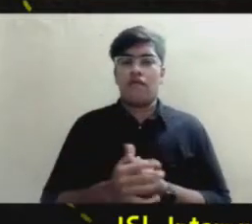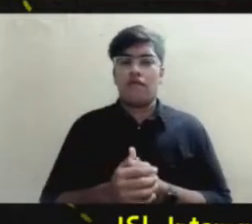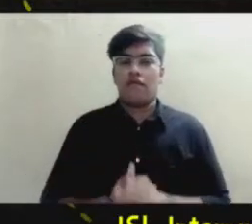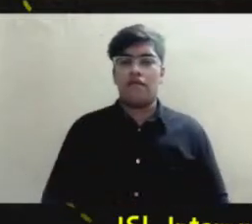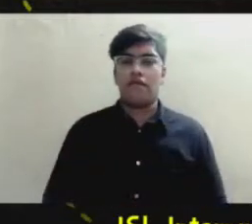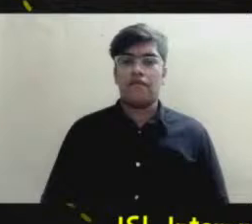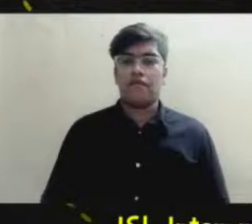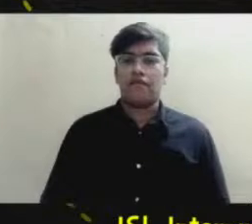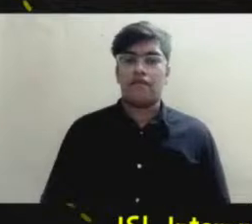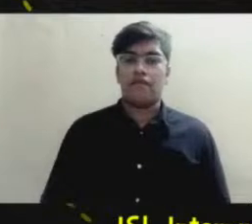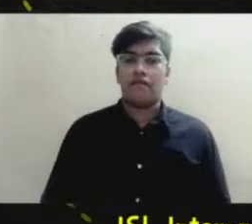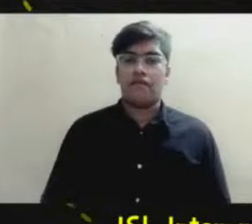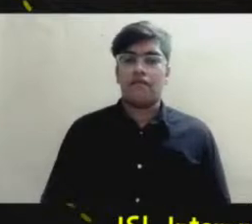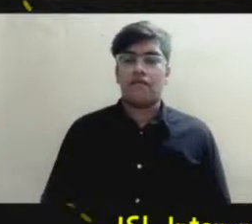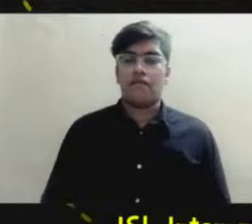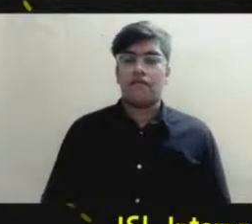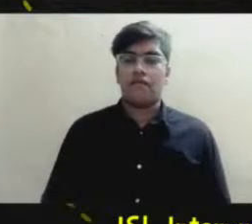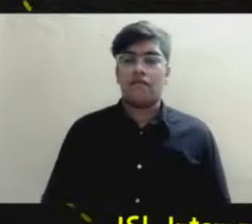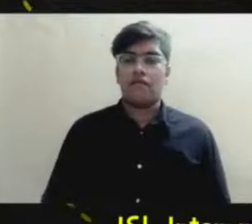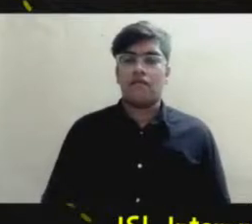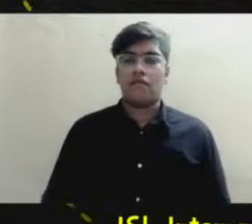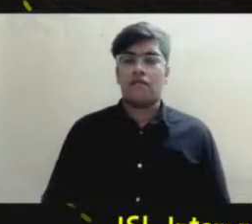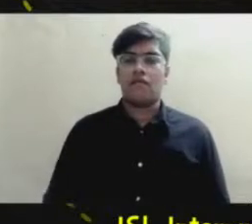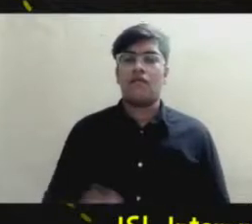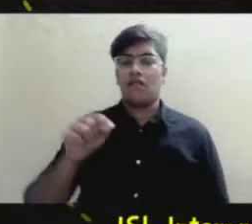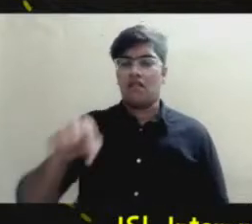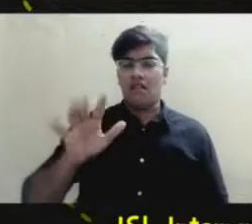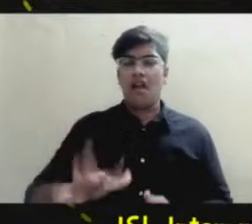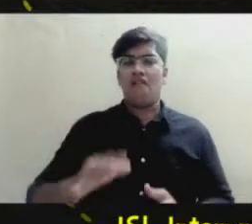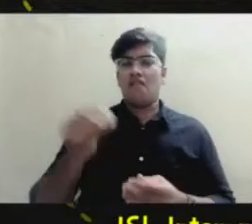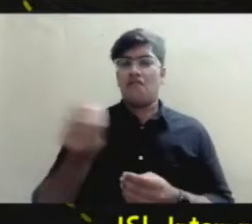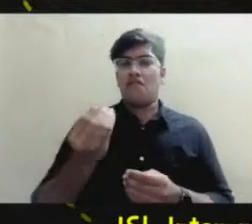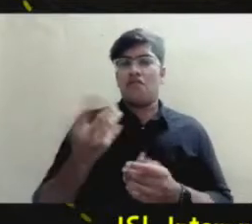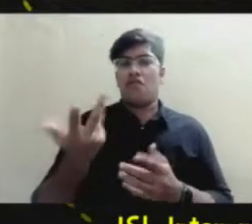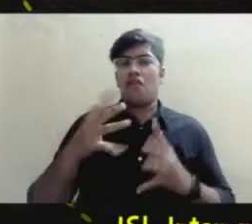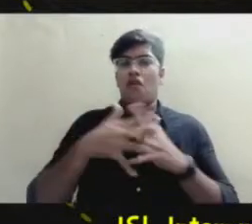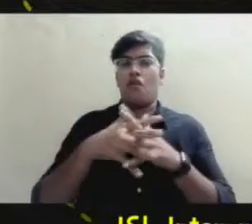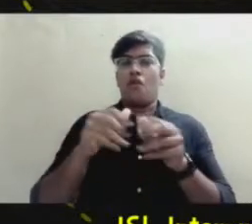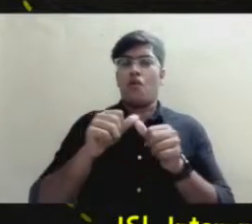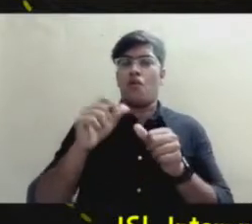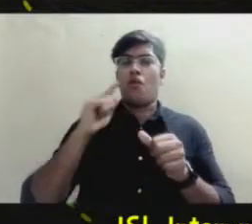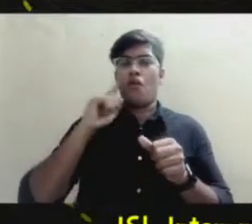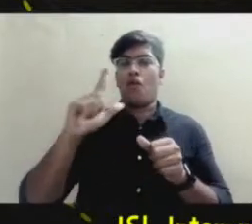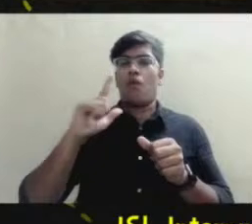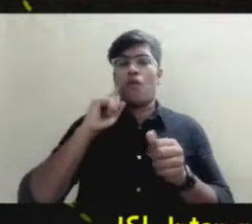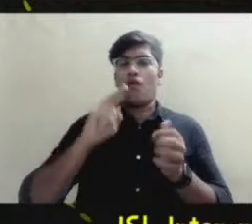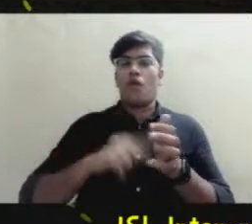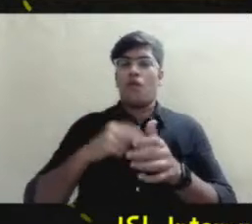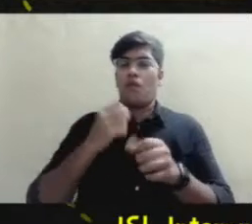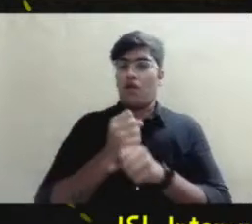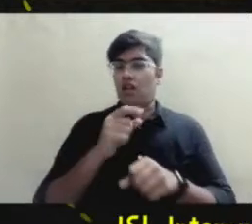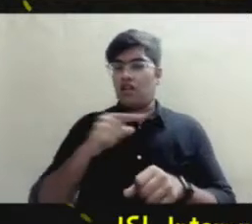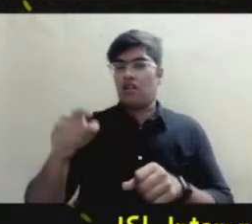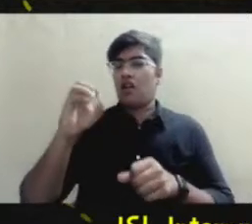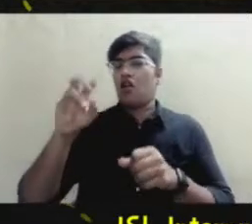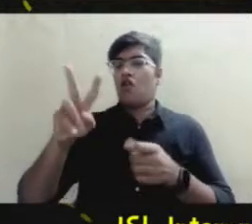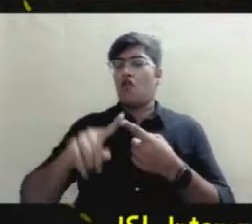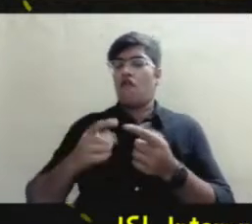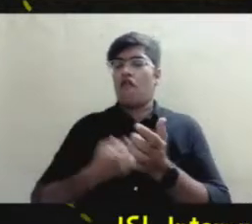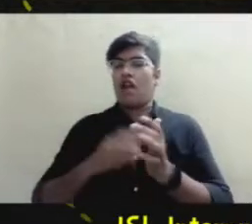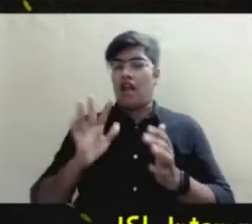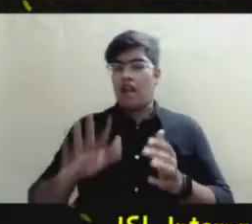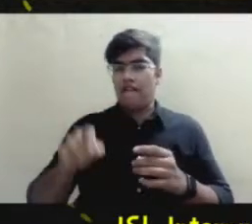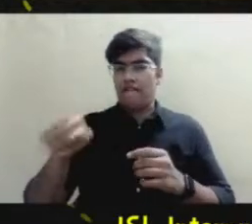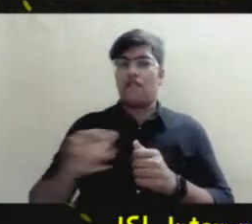There is a kind of a veiling over very often, but then as I said, and Paromita, after I spoke to you, remember I sent